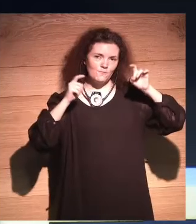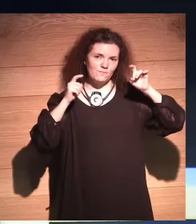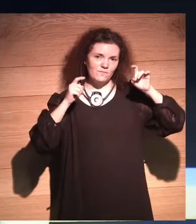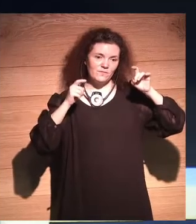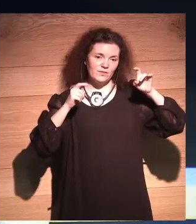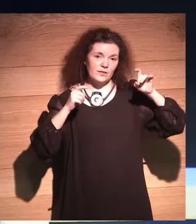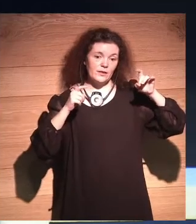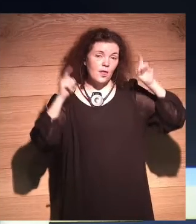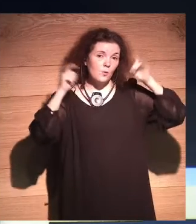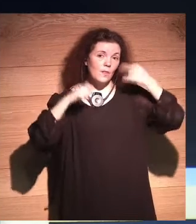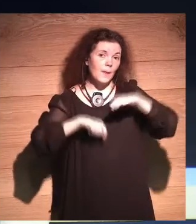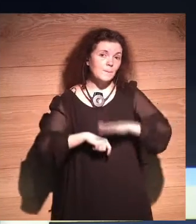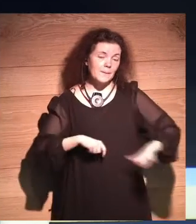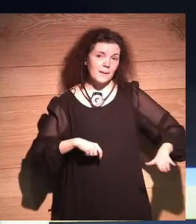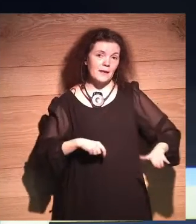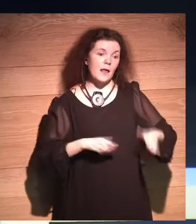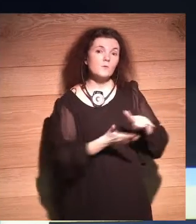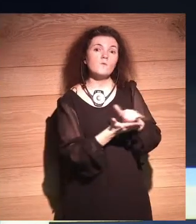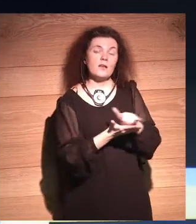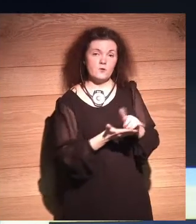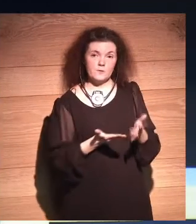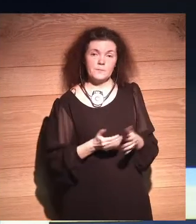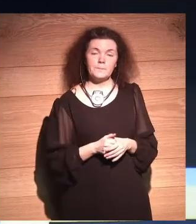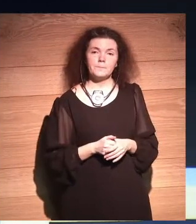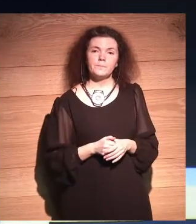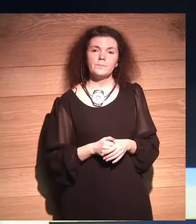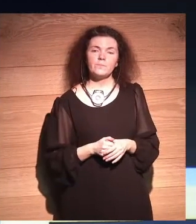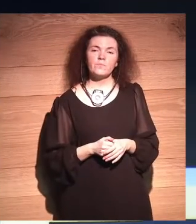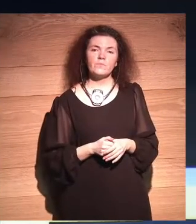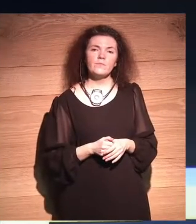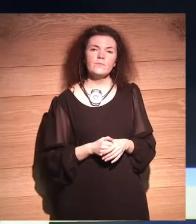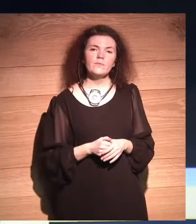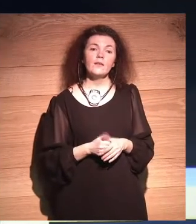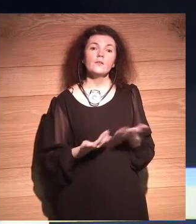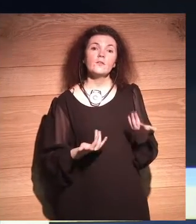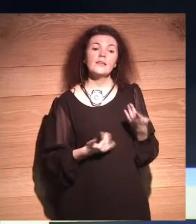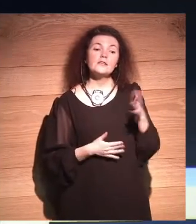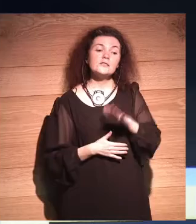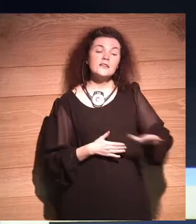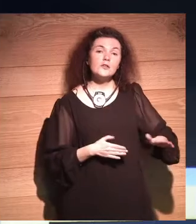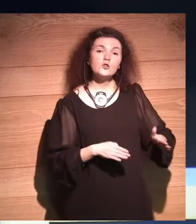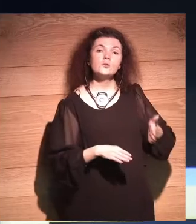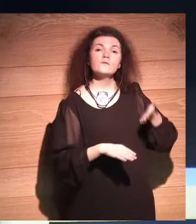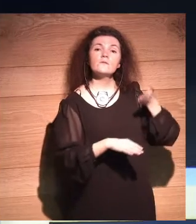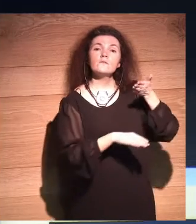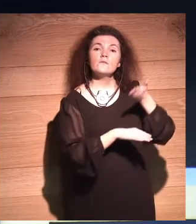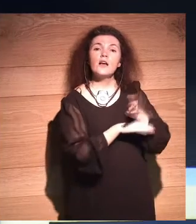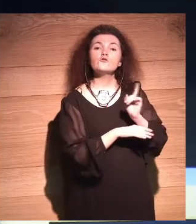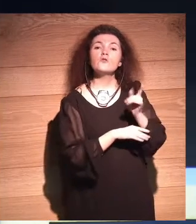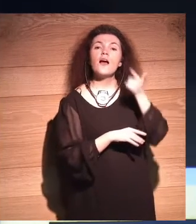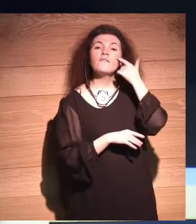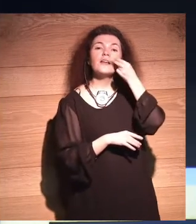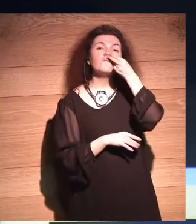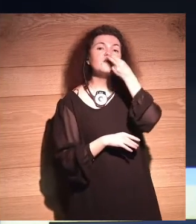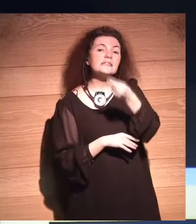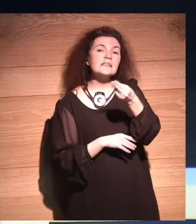filling out a lot of forms. And so what they do is they go and they watch people fill out the forms, and they talk to them about filling out the forms, and they ask